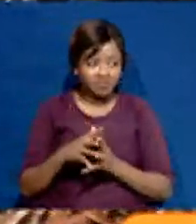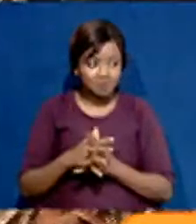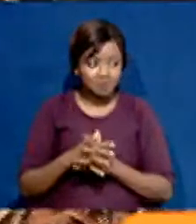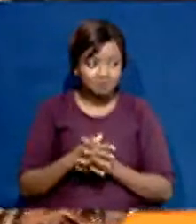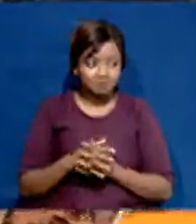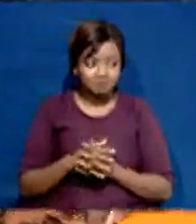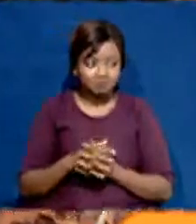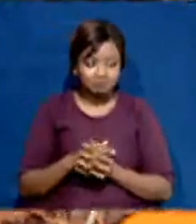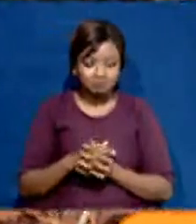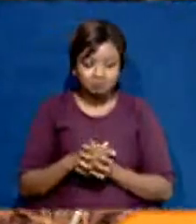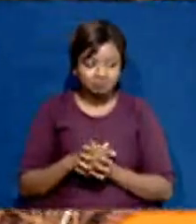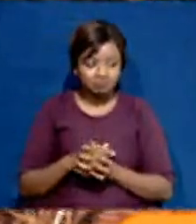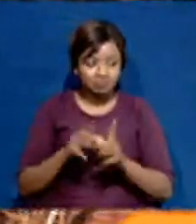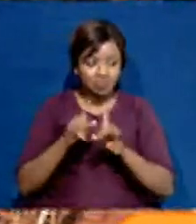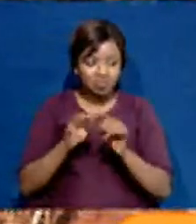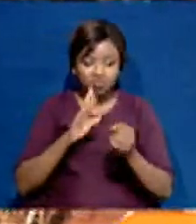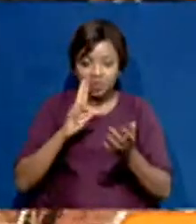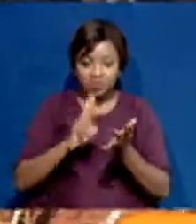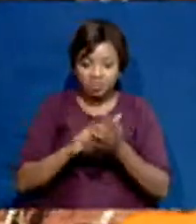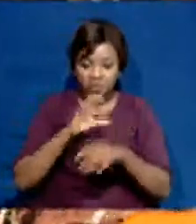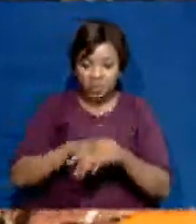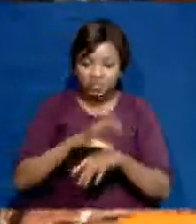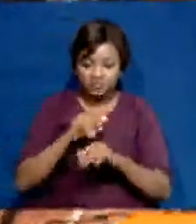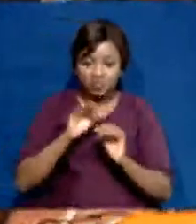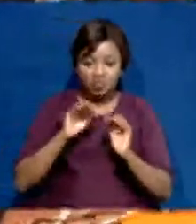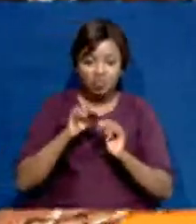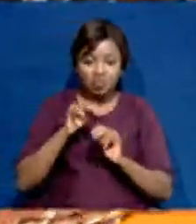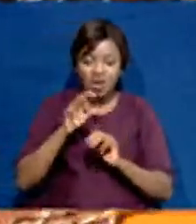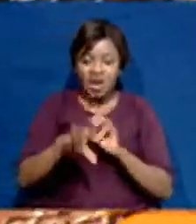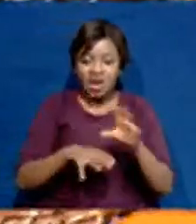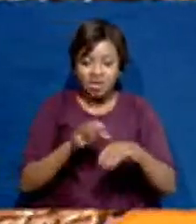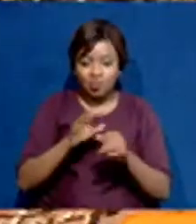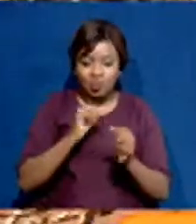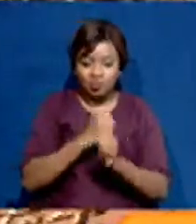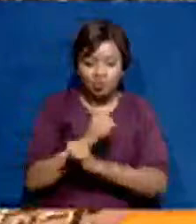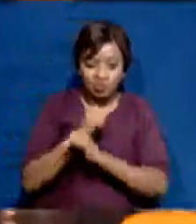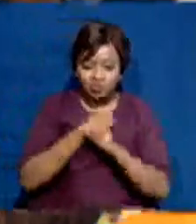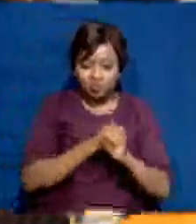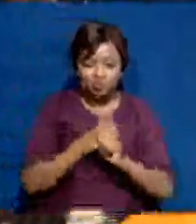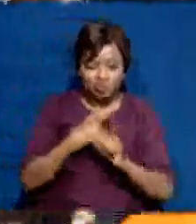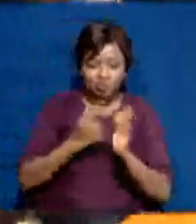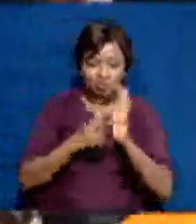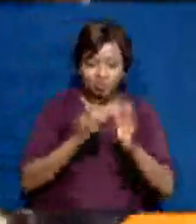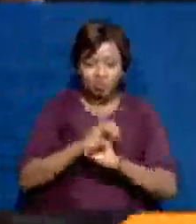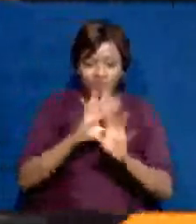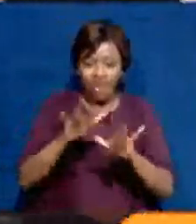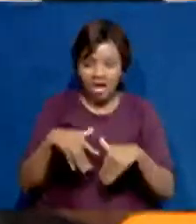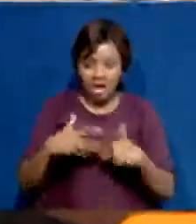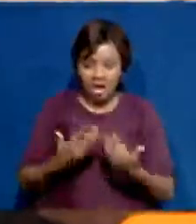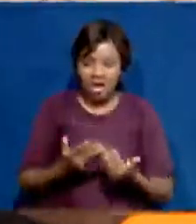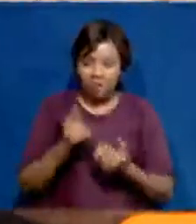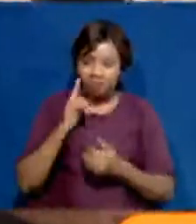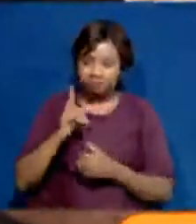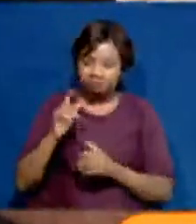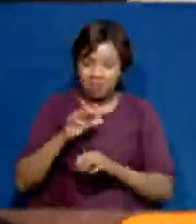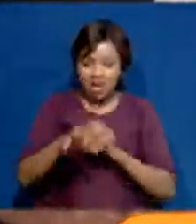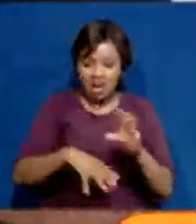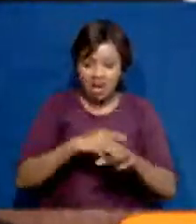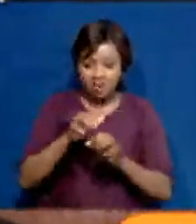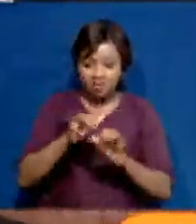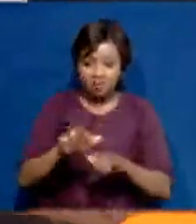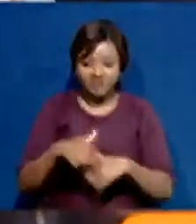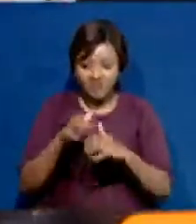A report released by Wild Animal Protection details how intensive animal agriculture is impacting smallholder